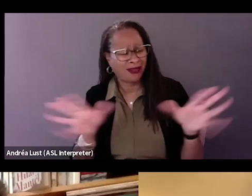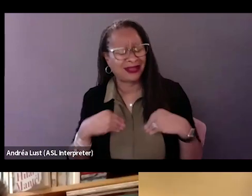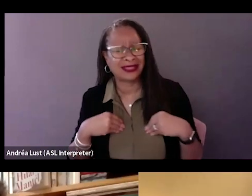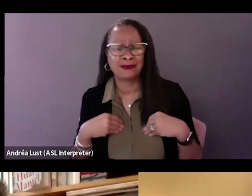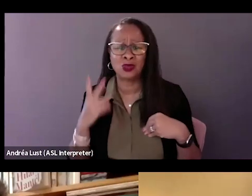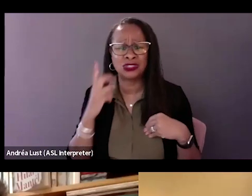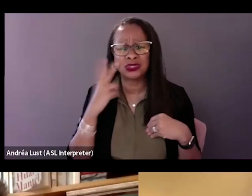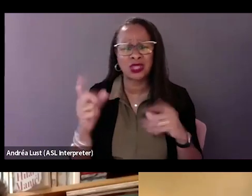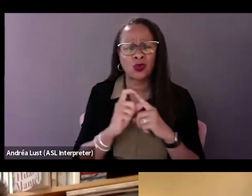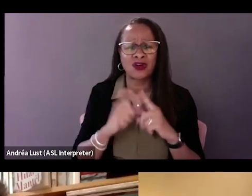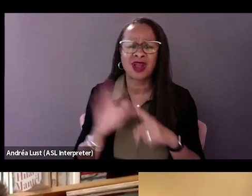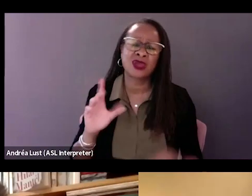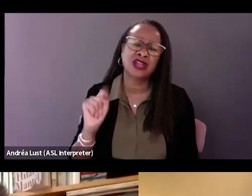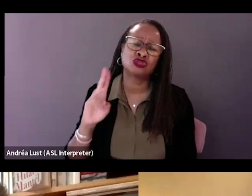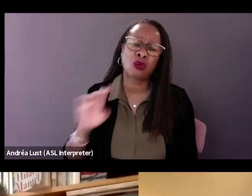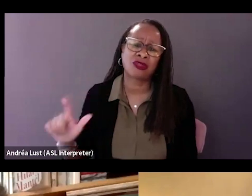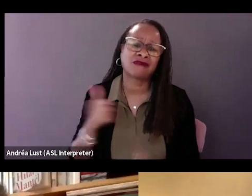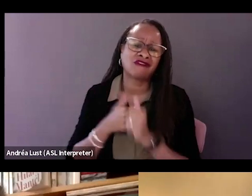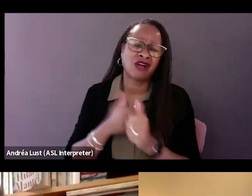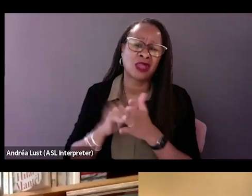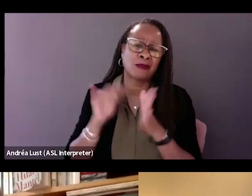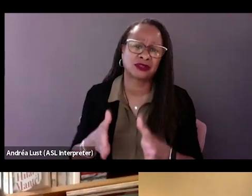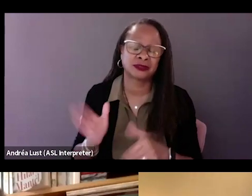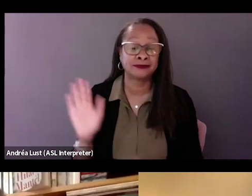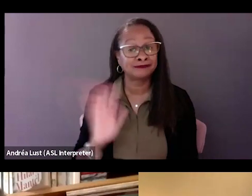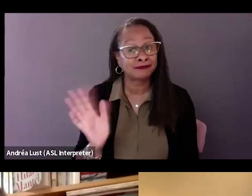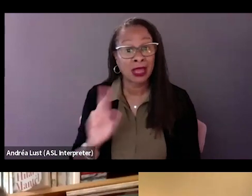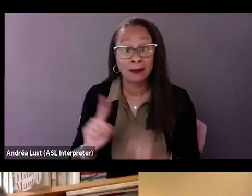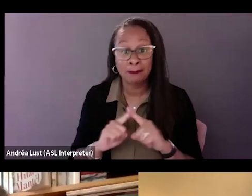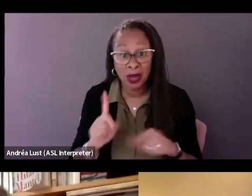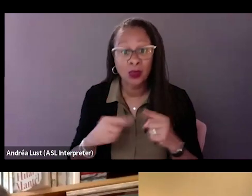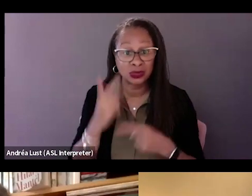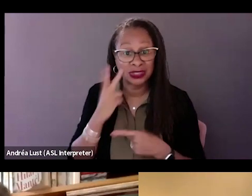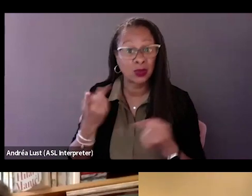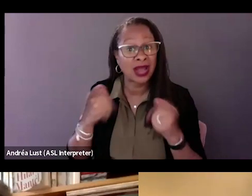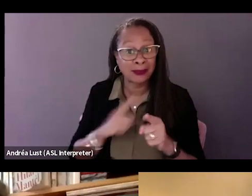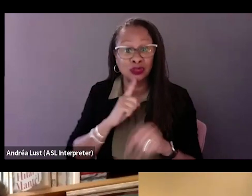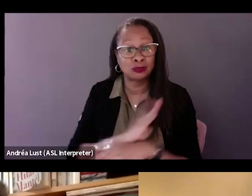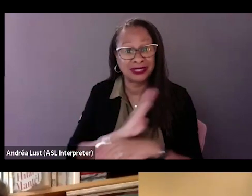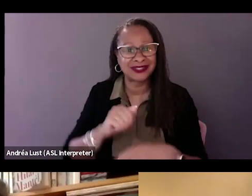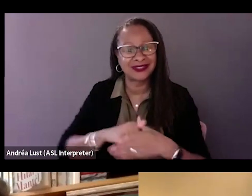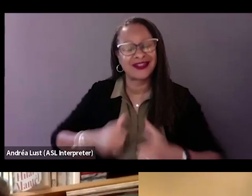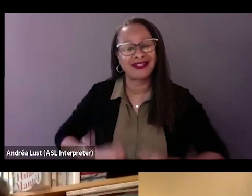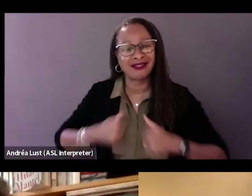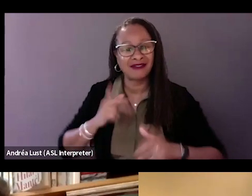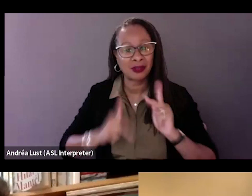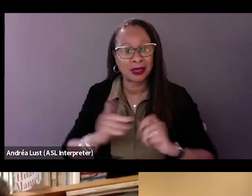society. But when you see it play out in the lives of people in the sort of invasive, intrusive manner,